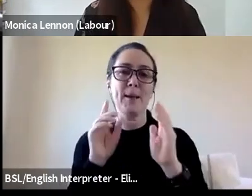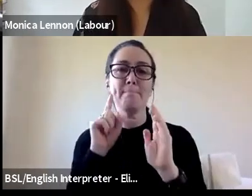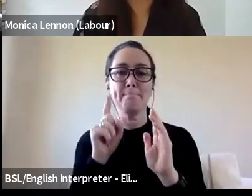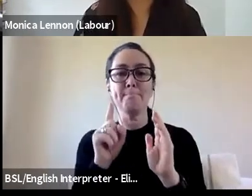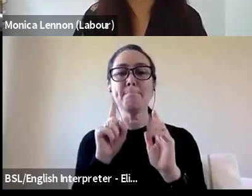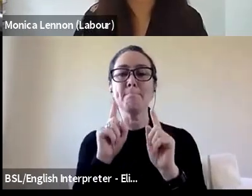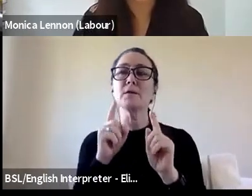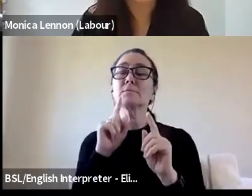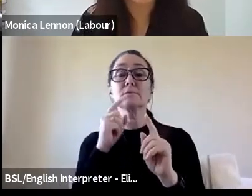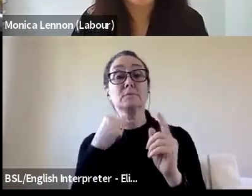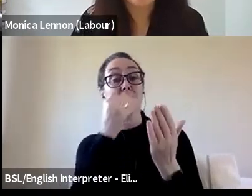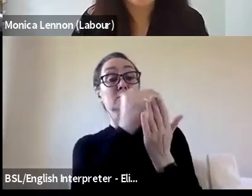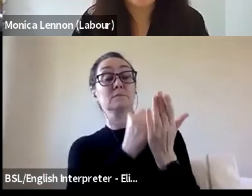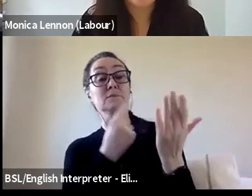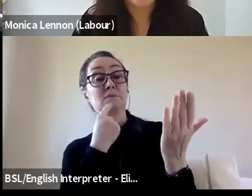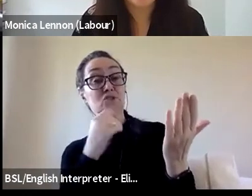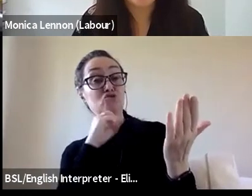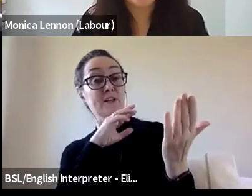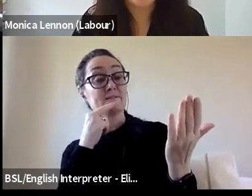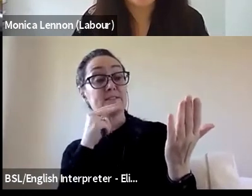think it recognises how intrinsically